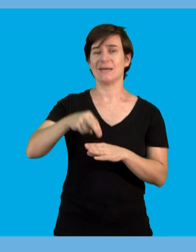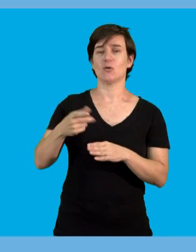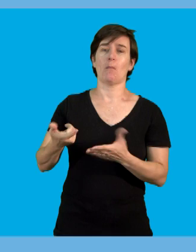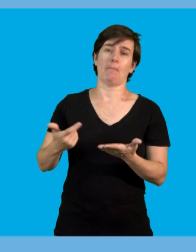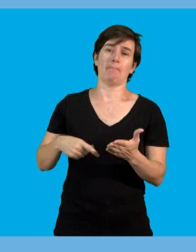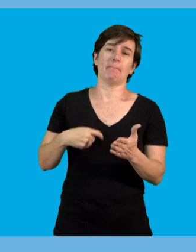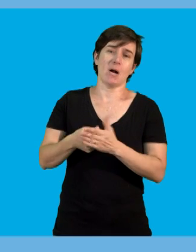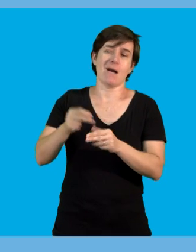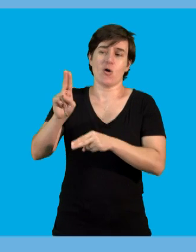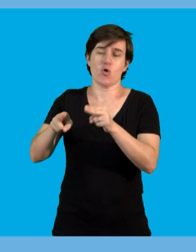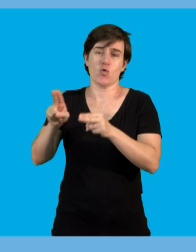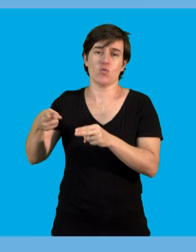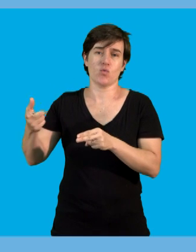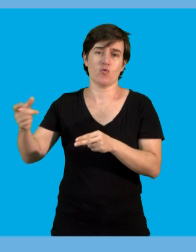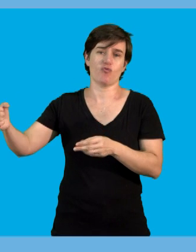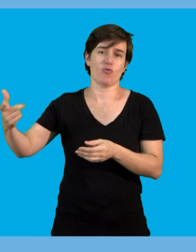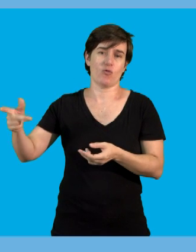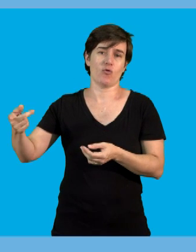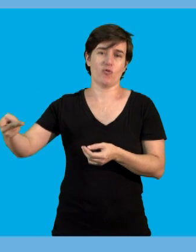need to be